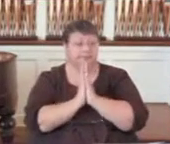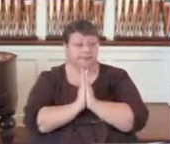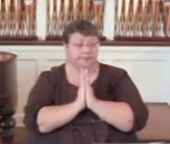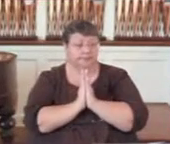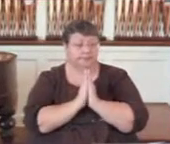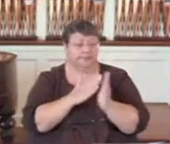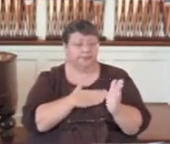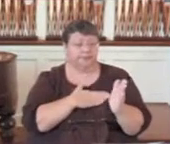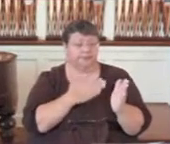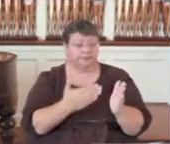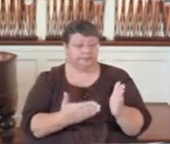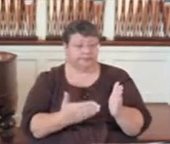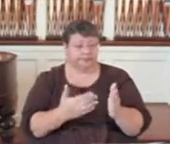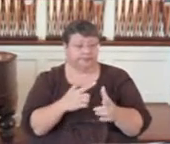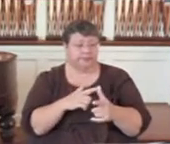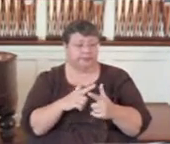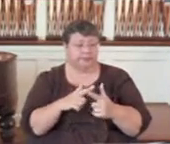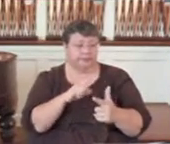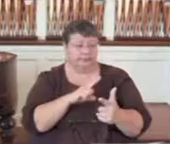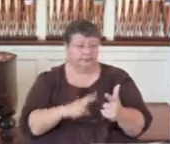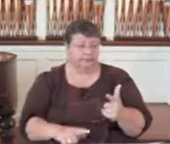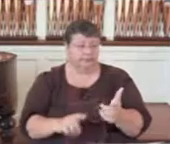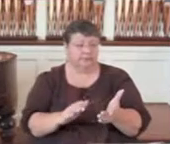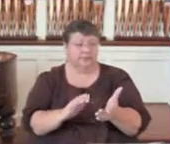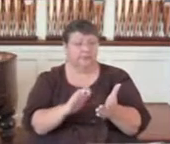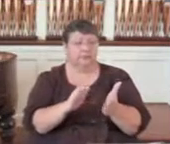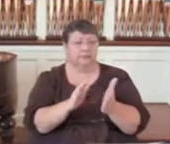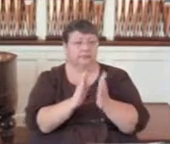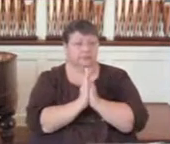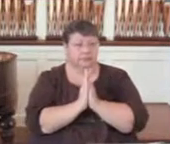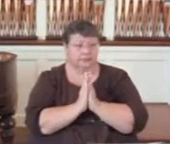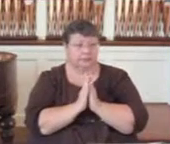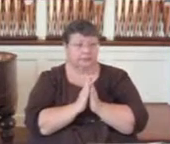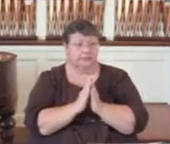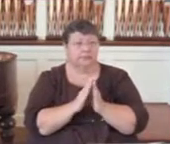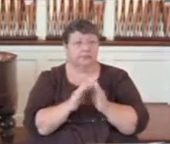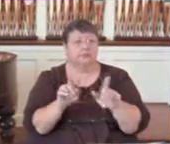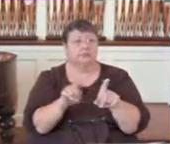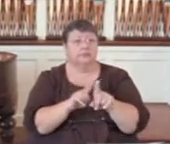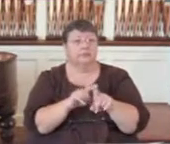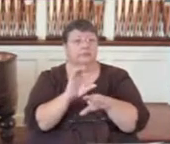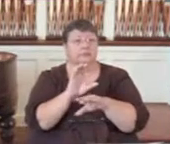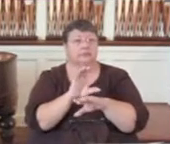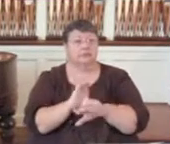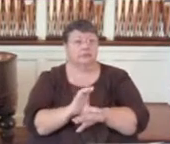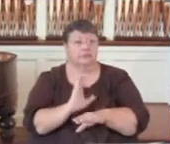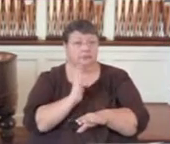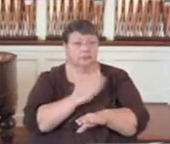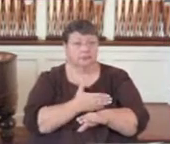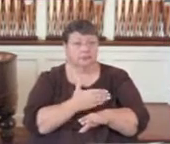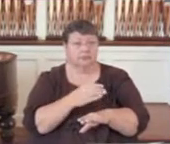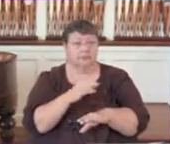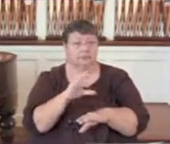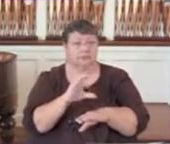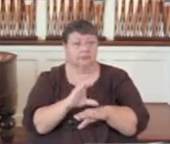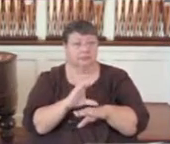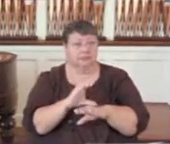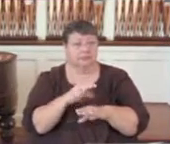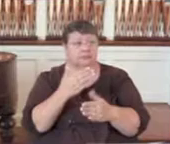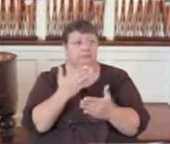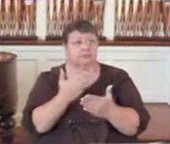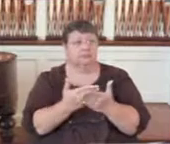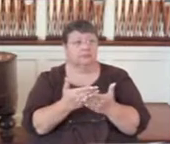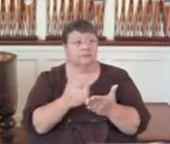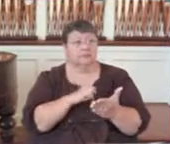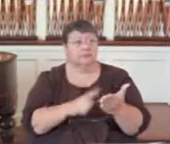Confession, followed by the Lord's Prayer. And as is the custom at this church, when we come to the Lord's Prayer,